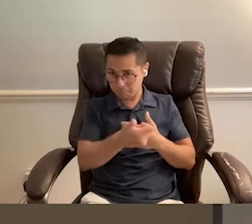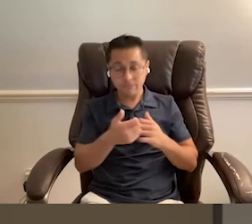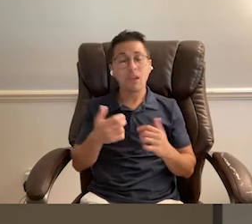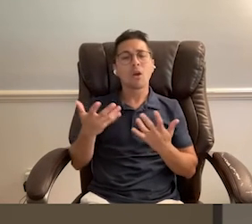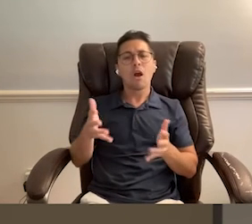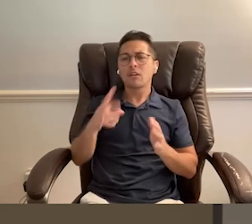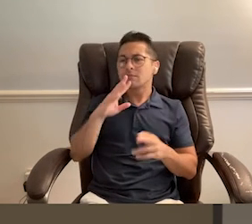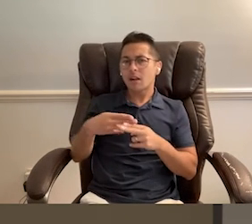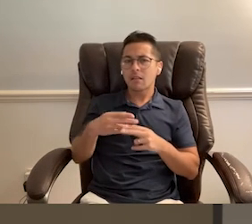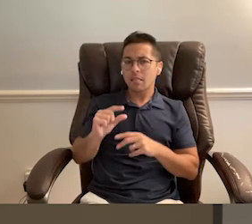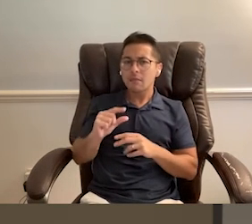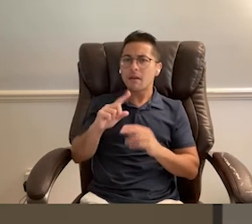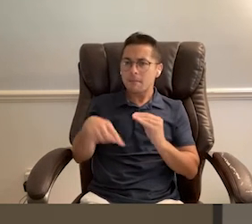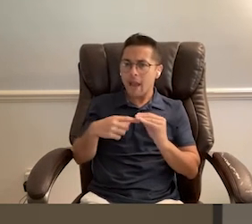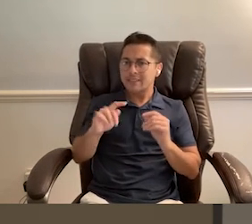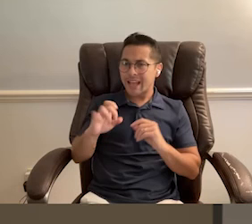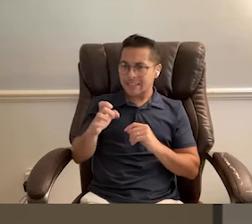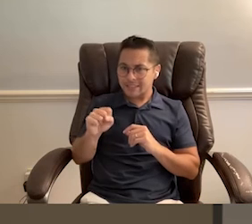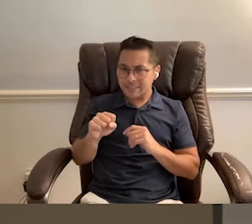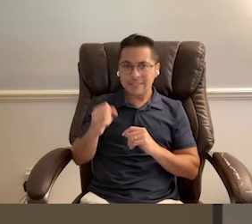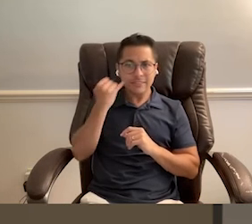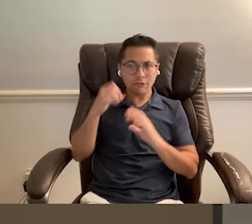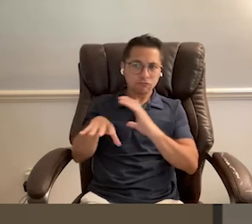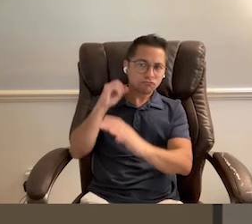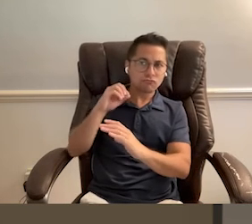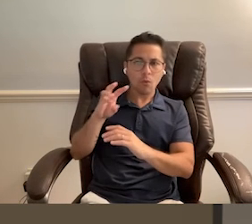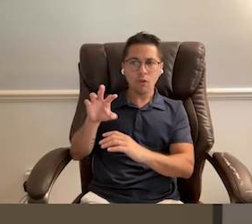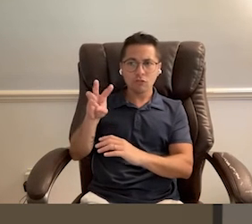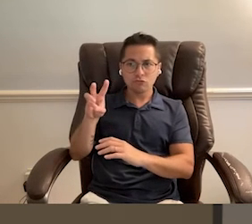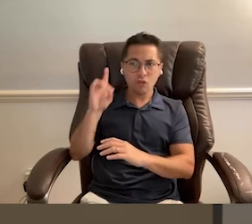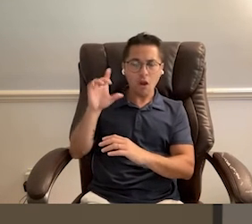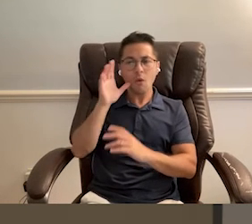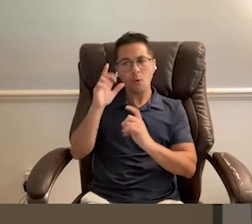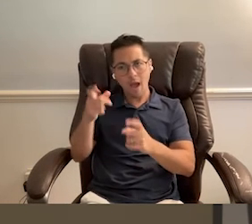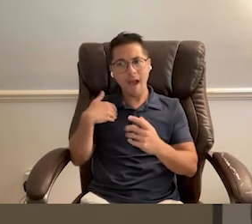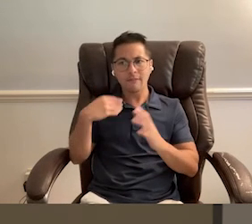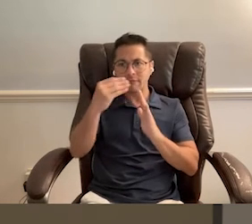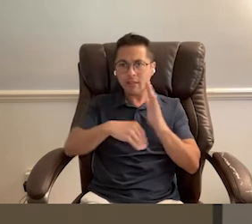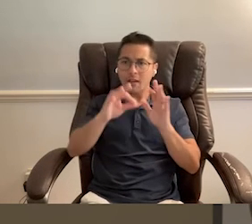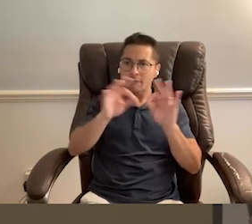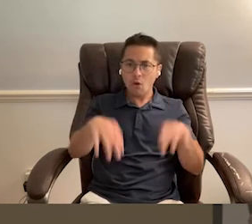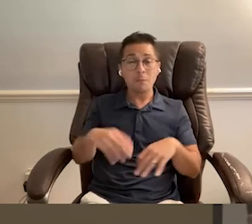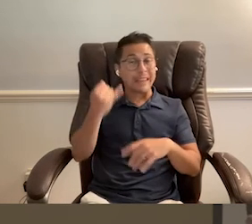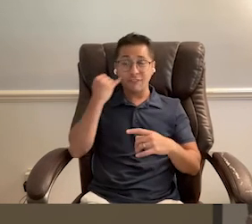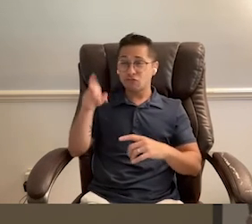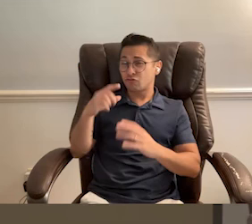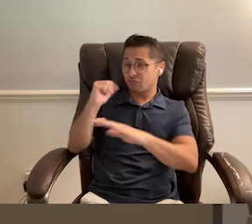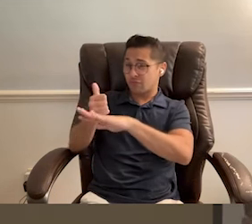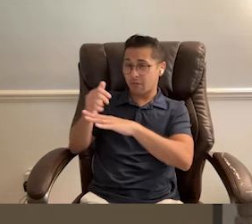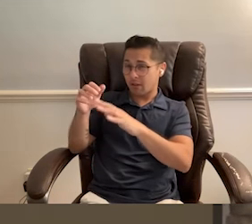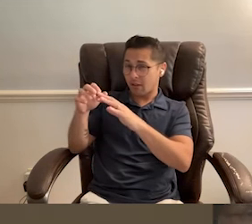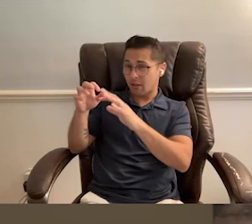If you take a withdrawal, you're gonna get a form. If you don't, if you just establish an account, you're gonna get at least a 5498